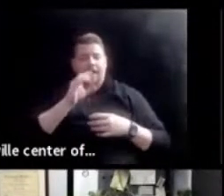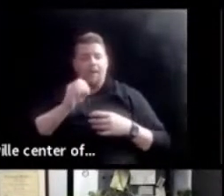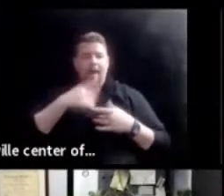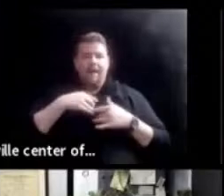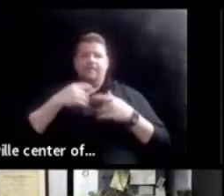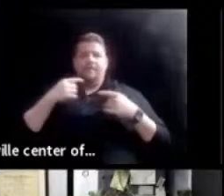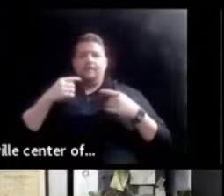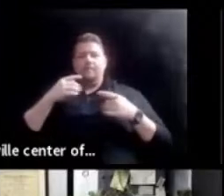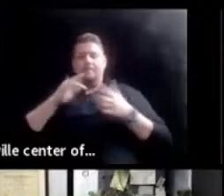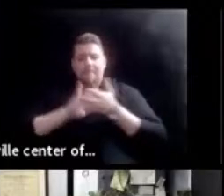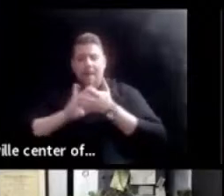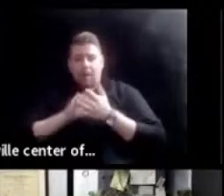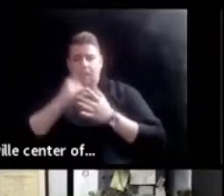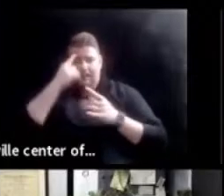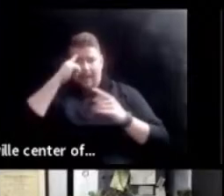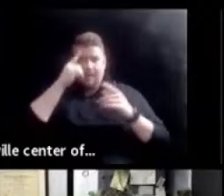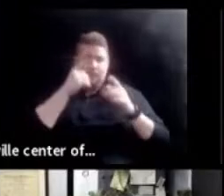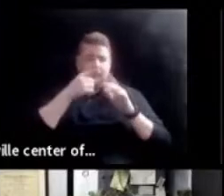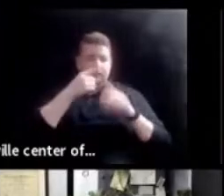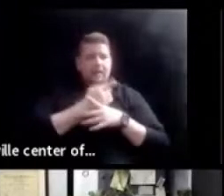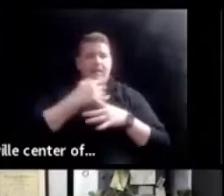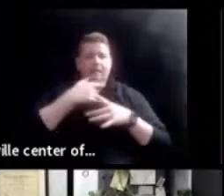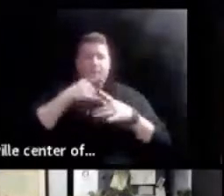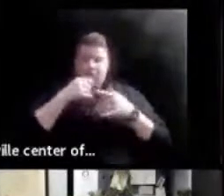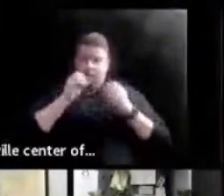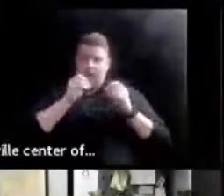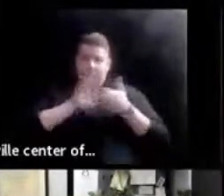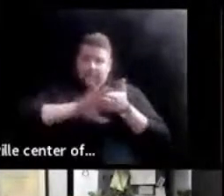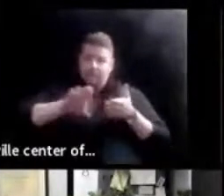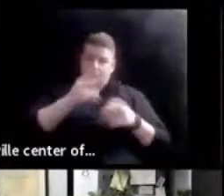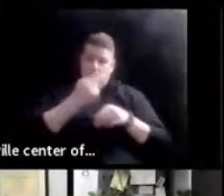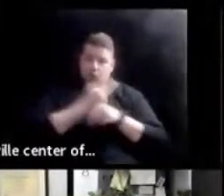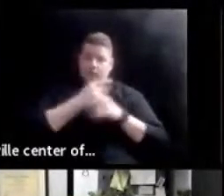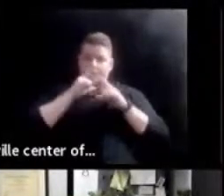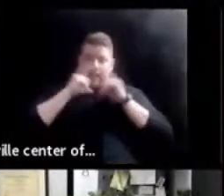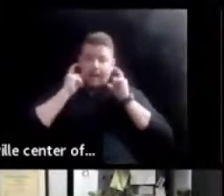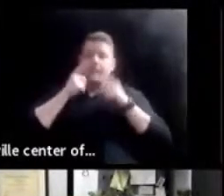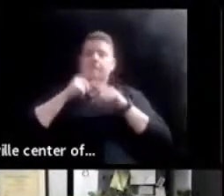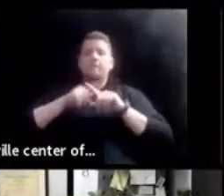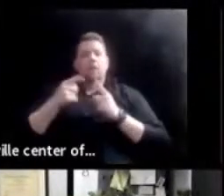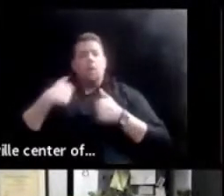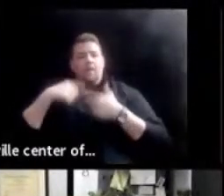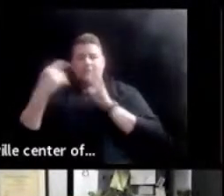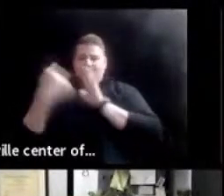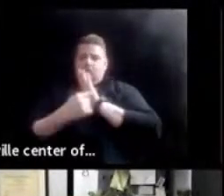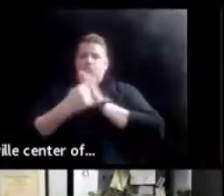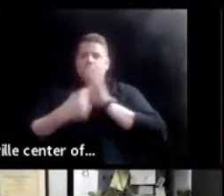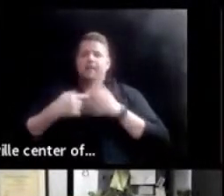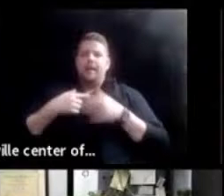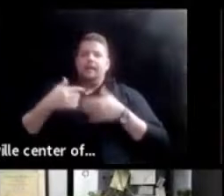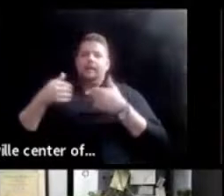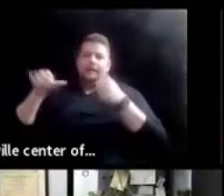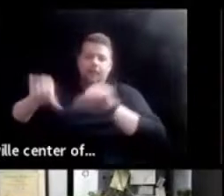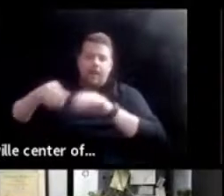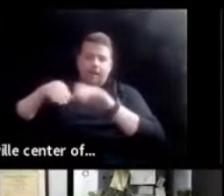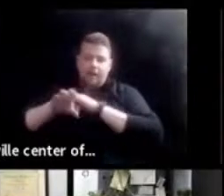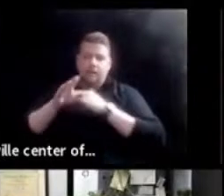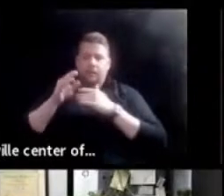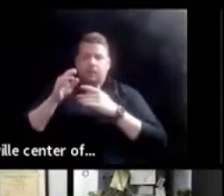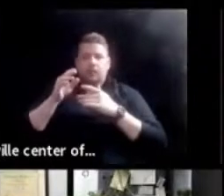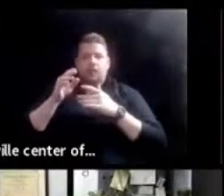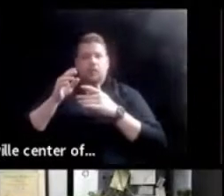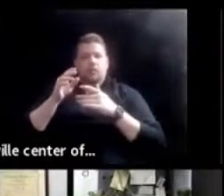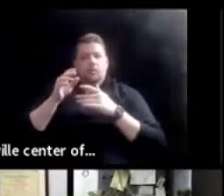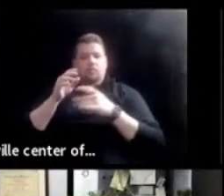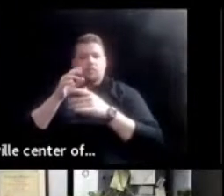psychological exemptions to wearing masks, yet we have been turned away from businesses, have been discriminated against, threatened, and some have been physically